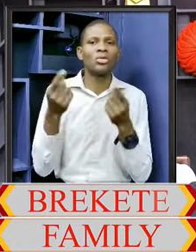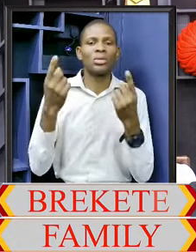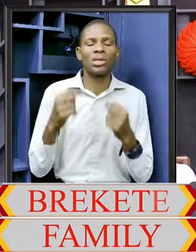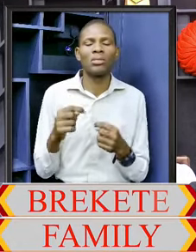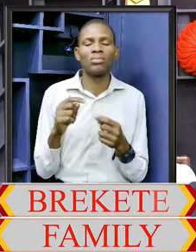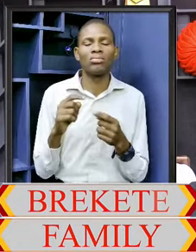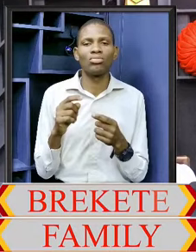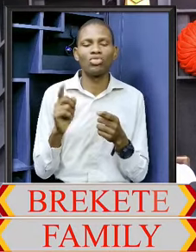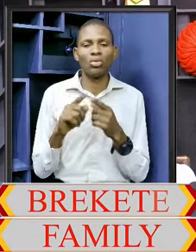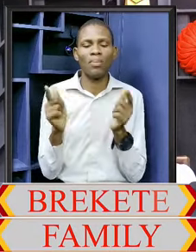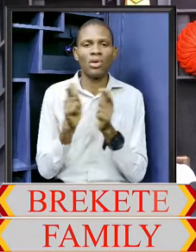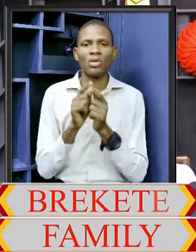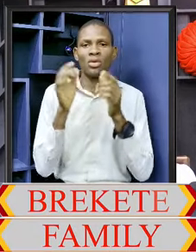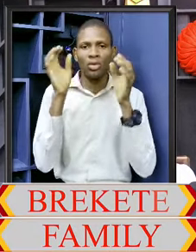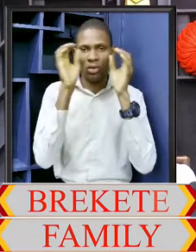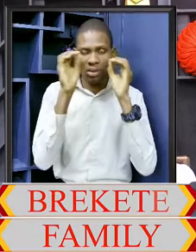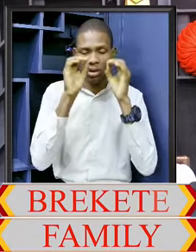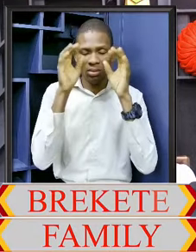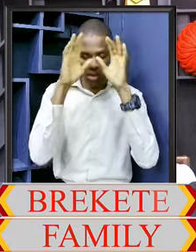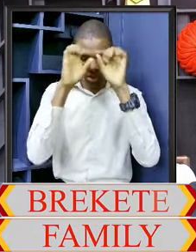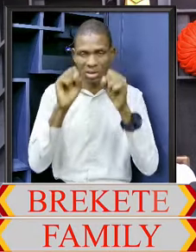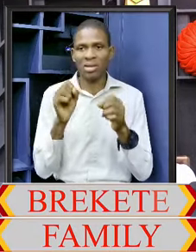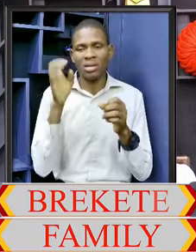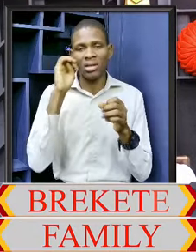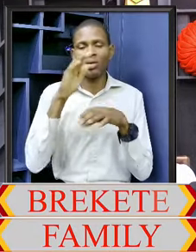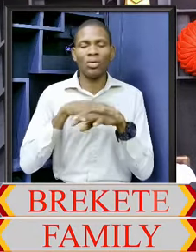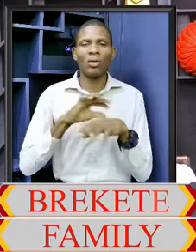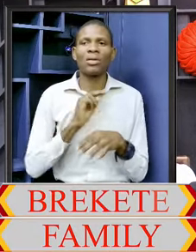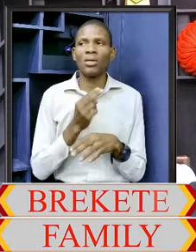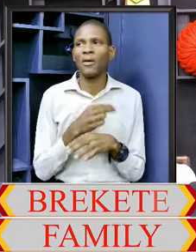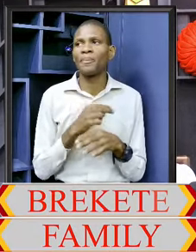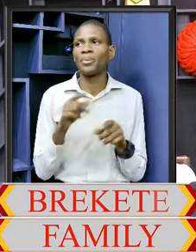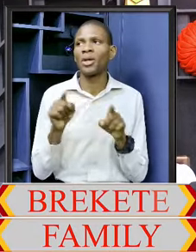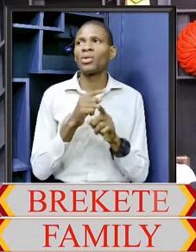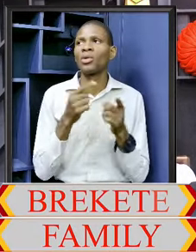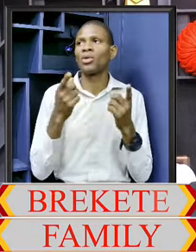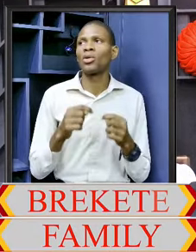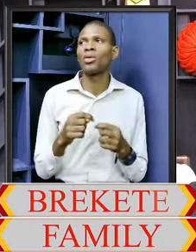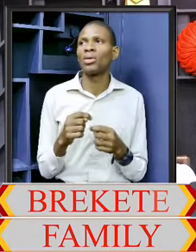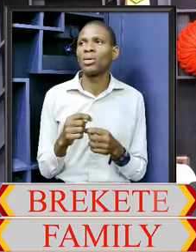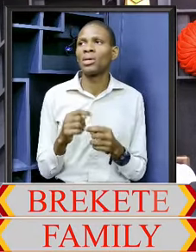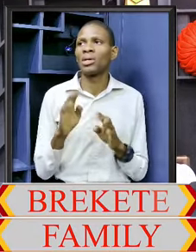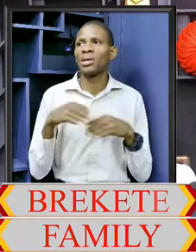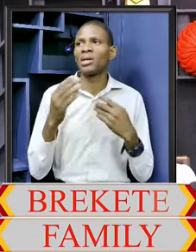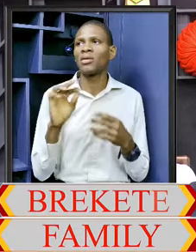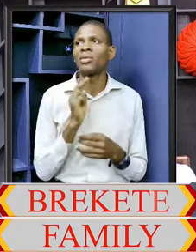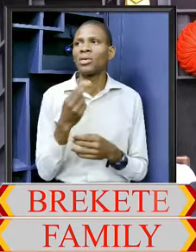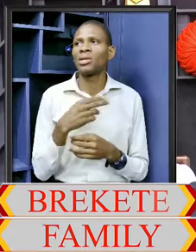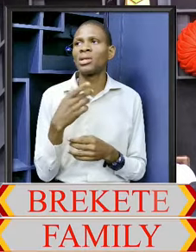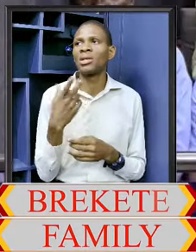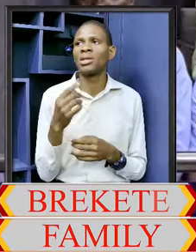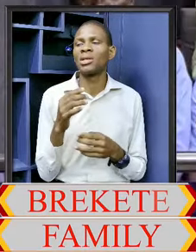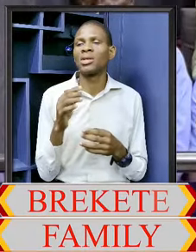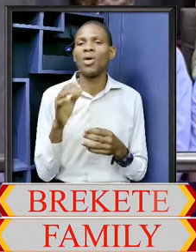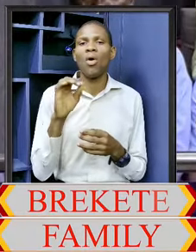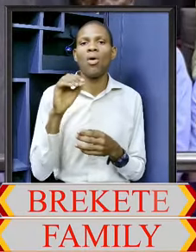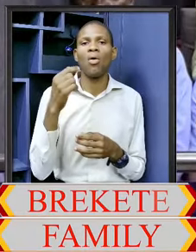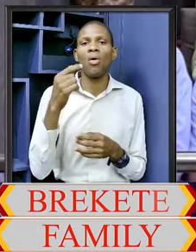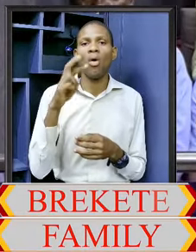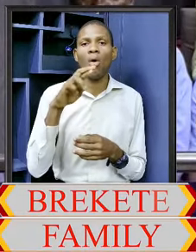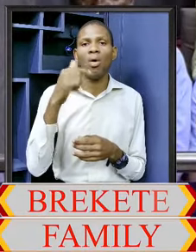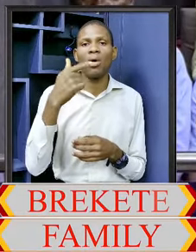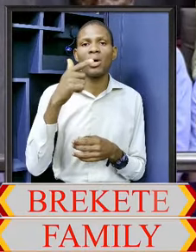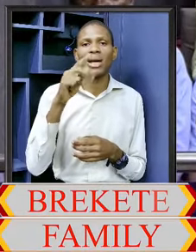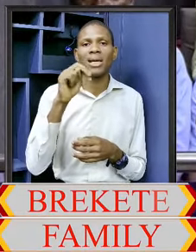rich ordinary president, what an ordinary president do for now? So he called us as we come. He can't give us the organic fertilizer.